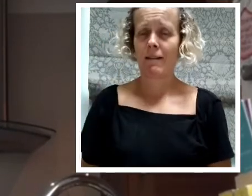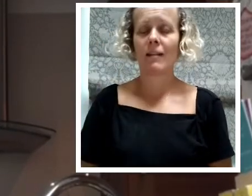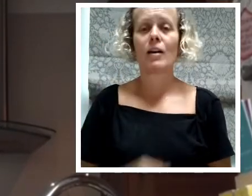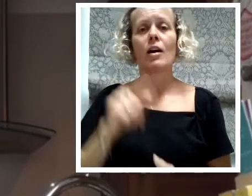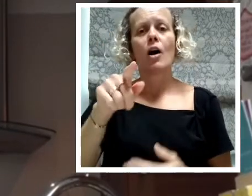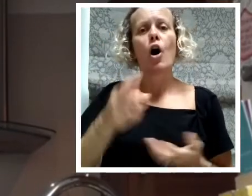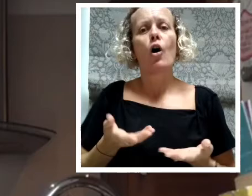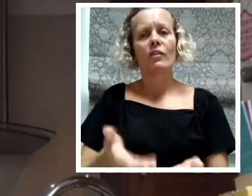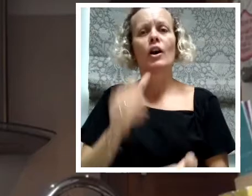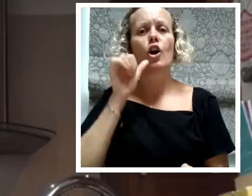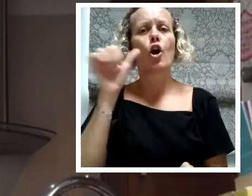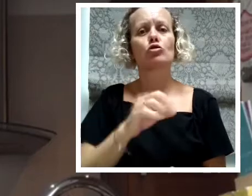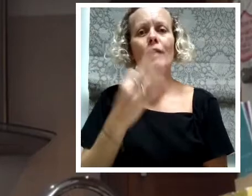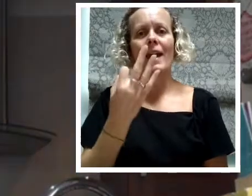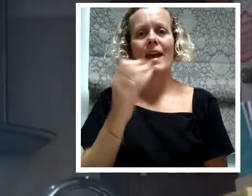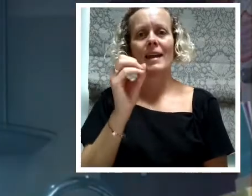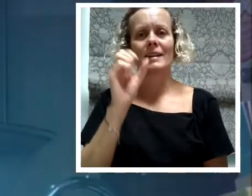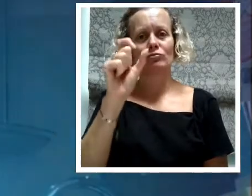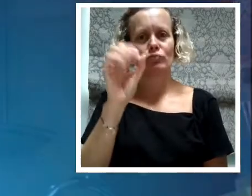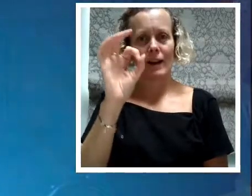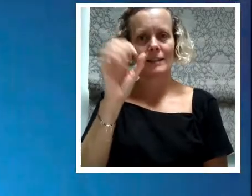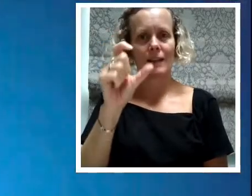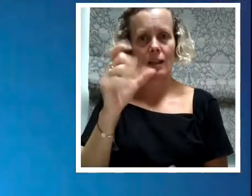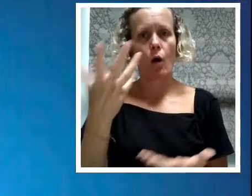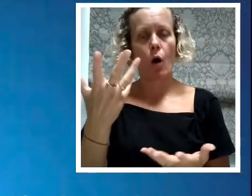to 180, gas mark 4.